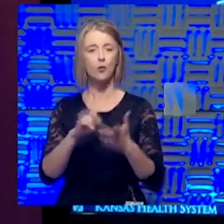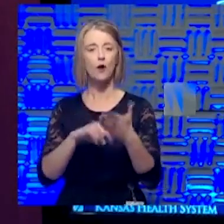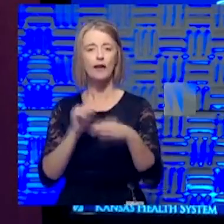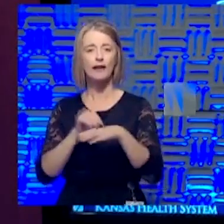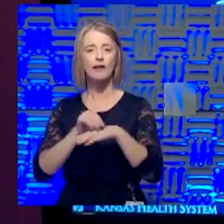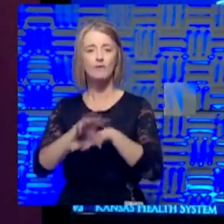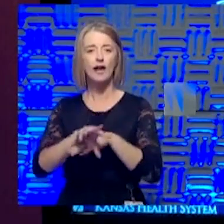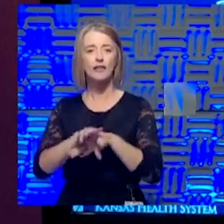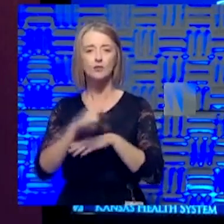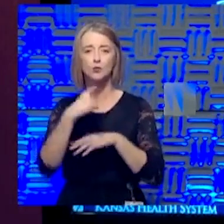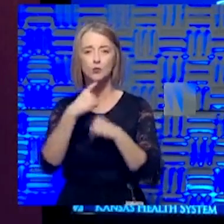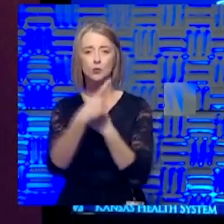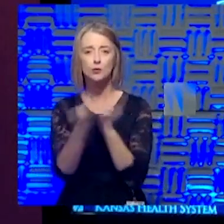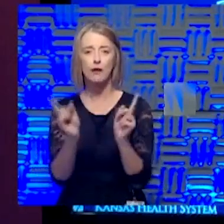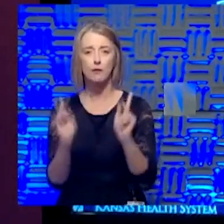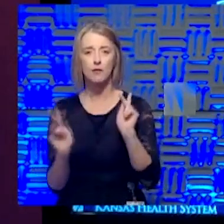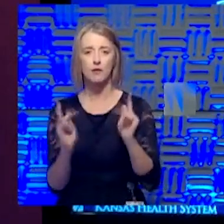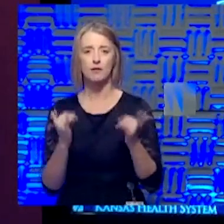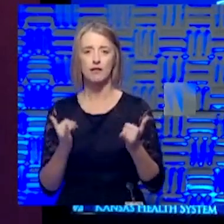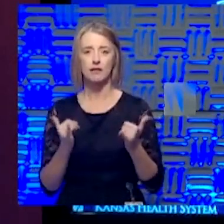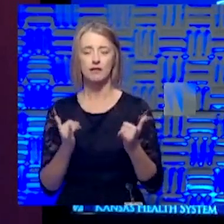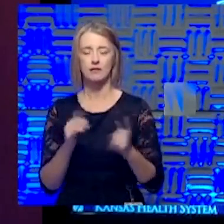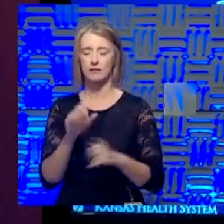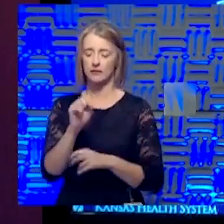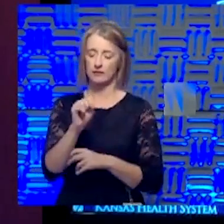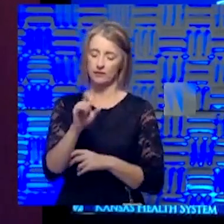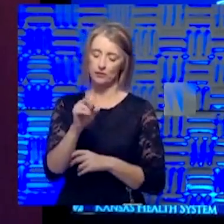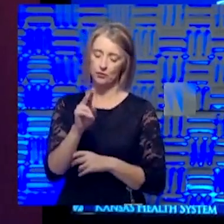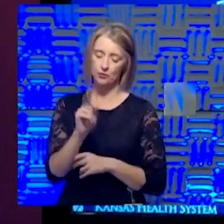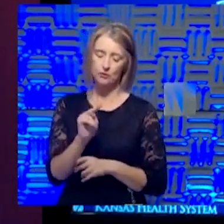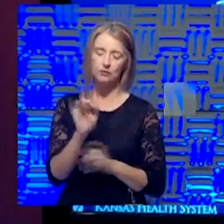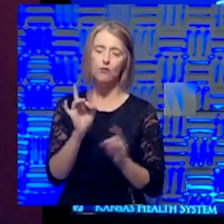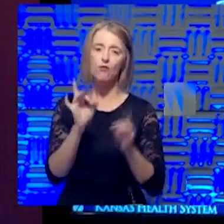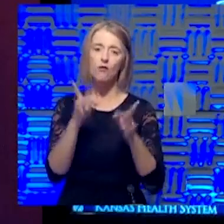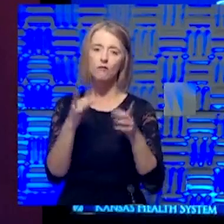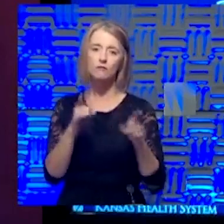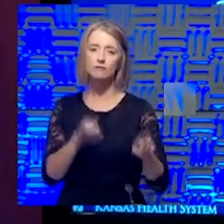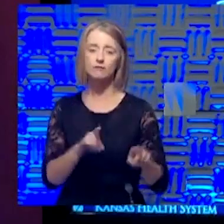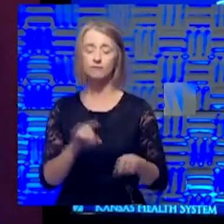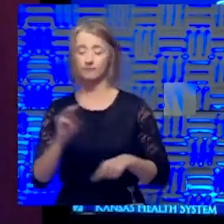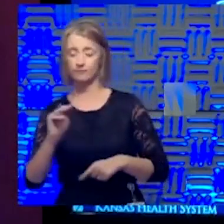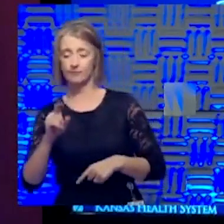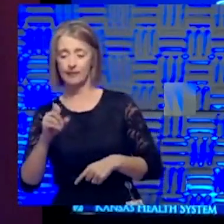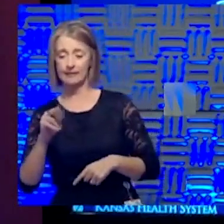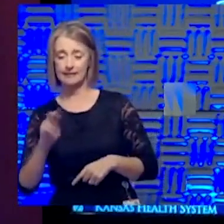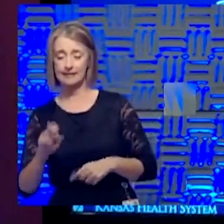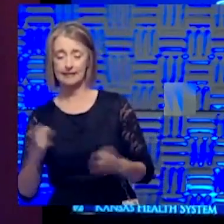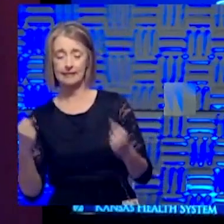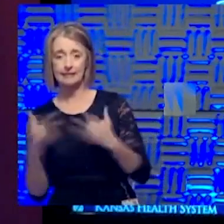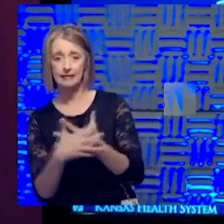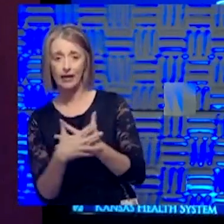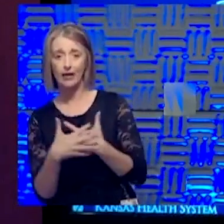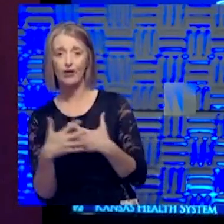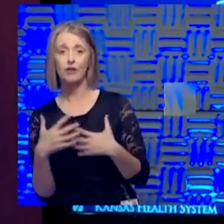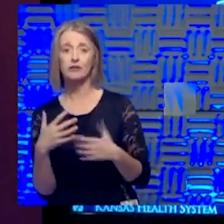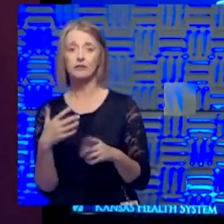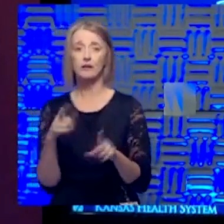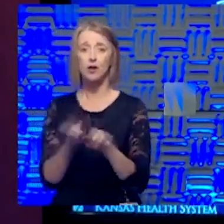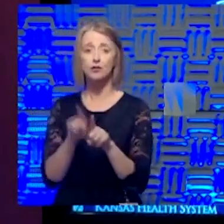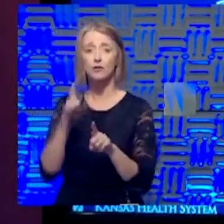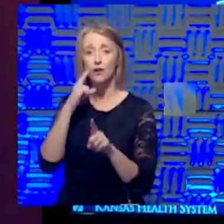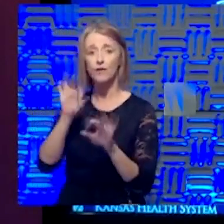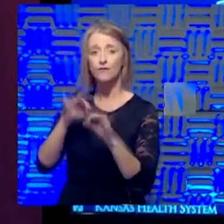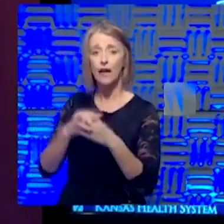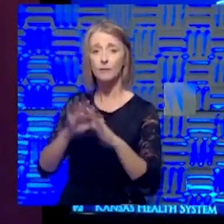give people right now? I mean, again, Susan, you've been through tragedy around this. Maxine, you had to be scared, and for your family